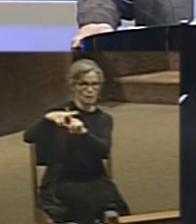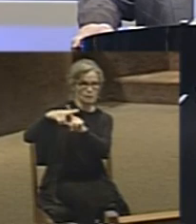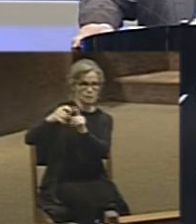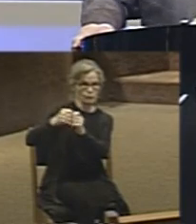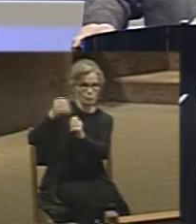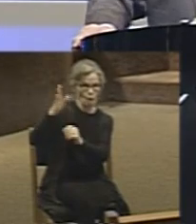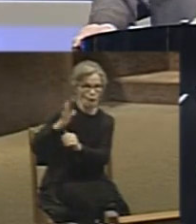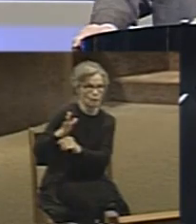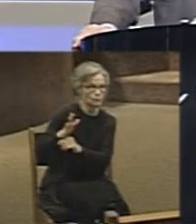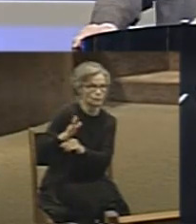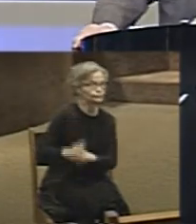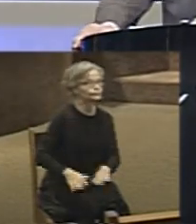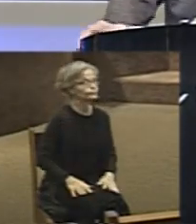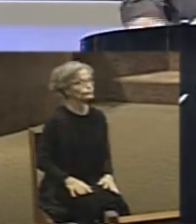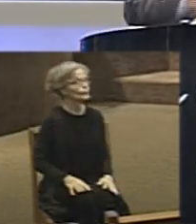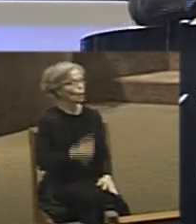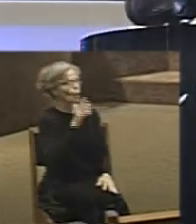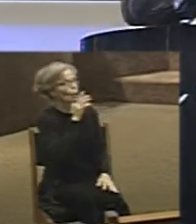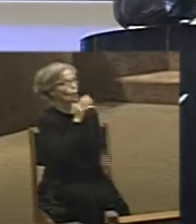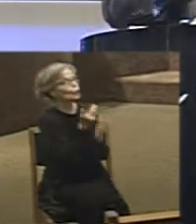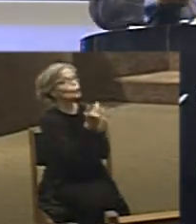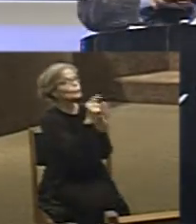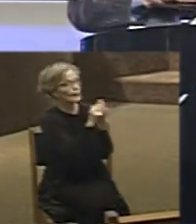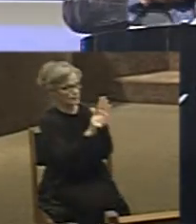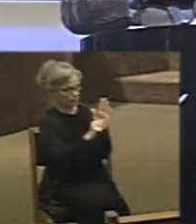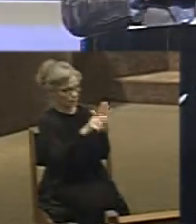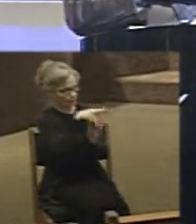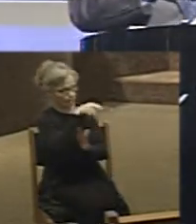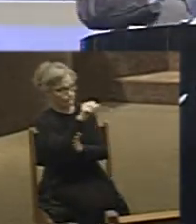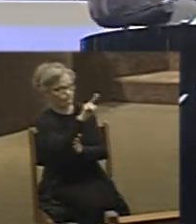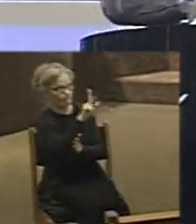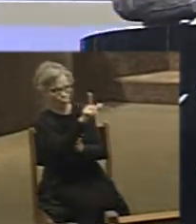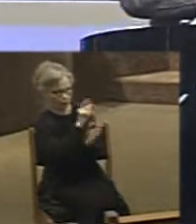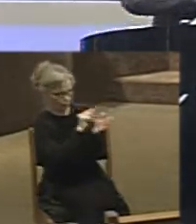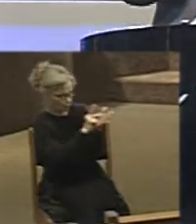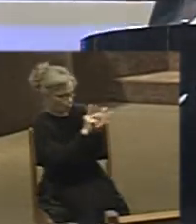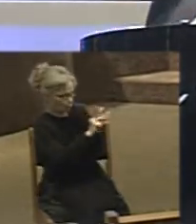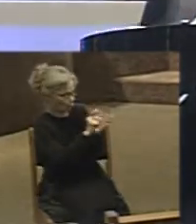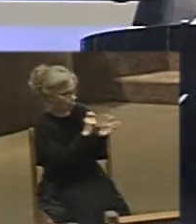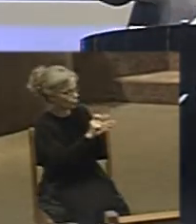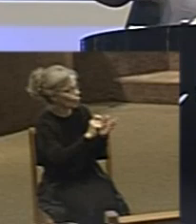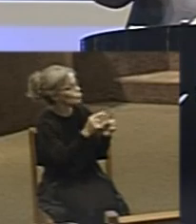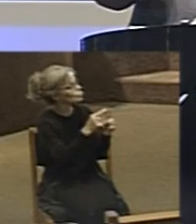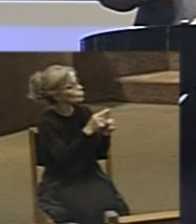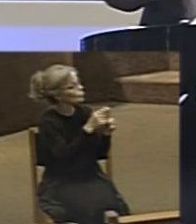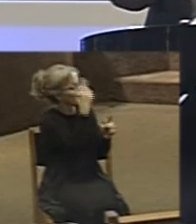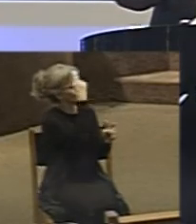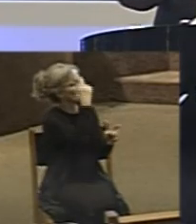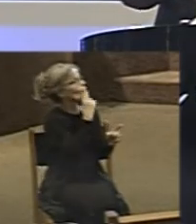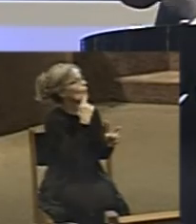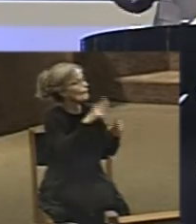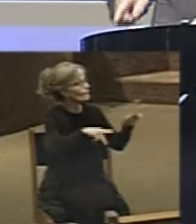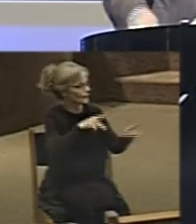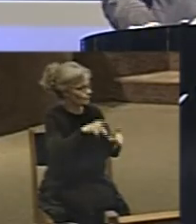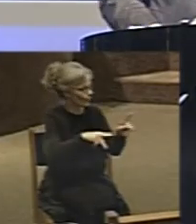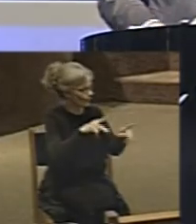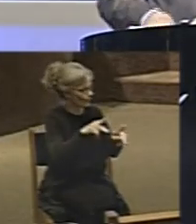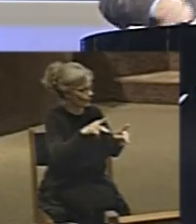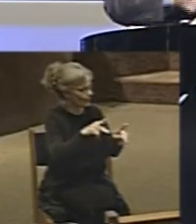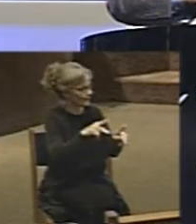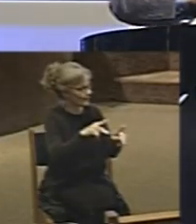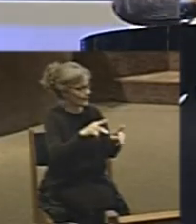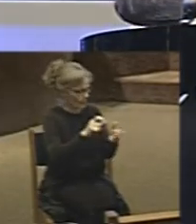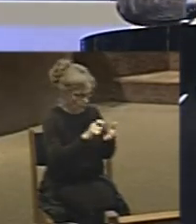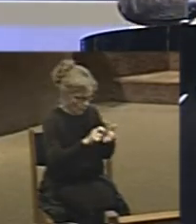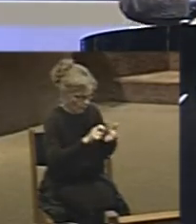Paul wrote the Romans. He said, God be thanked that ye were the servants of